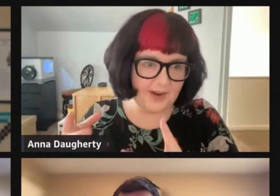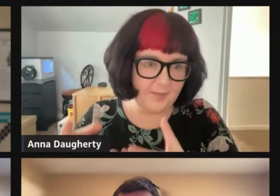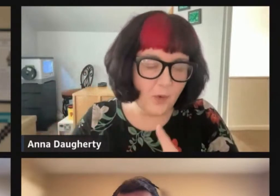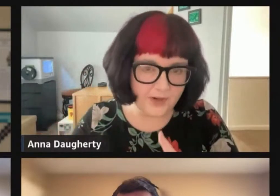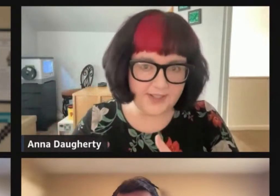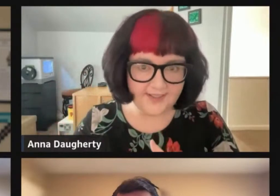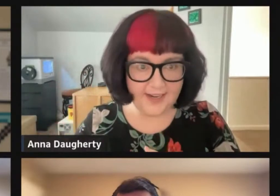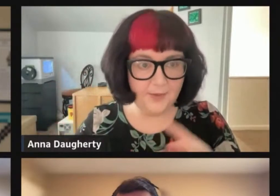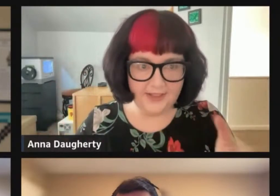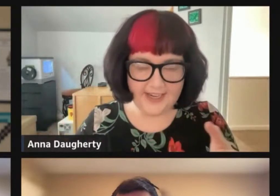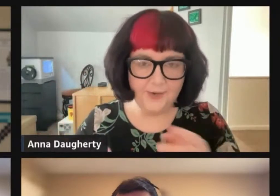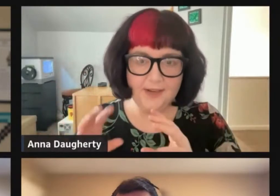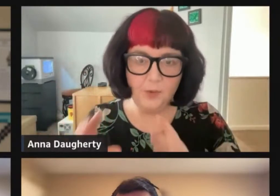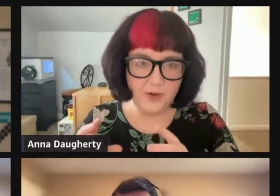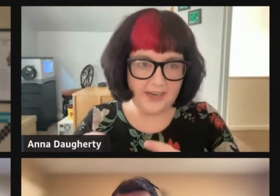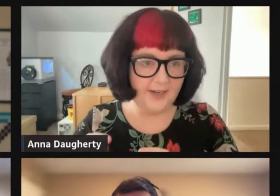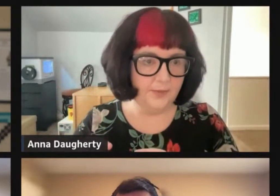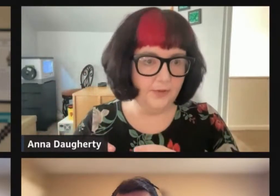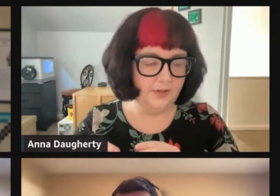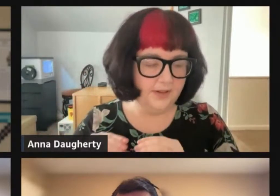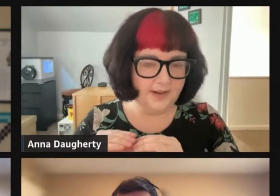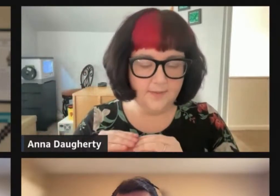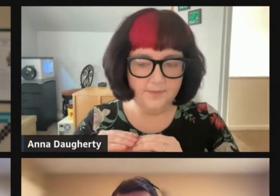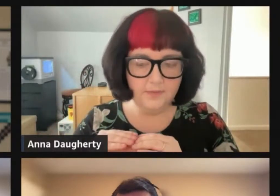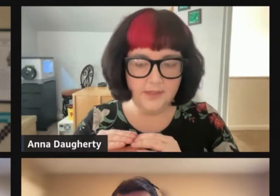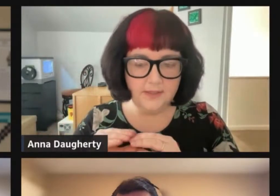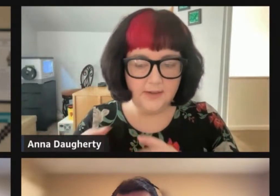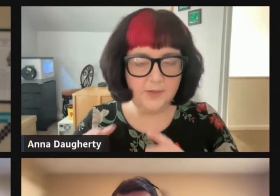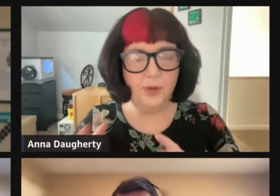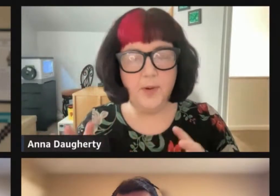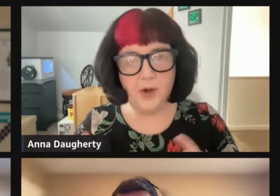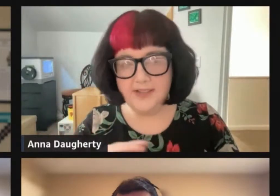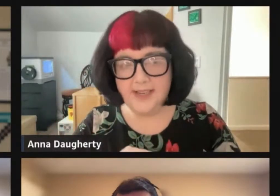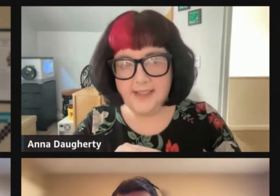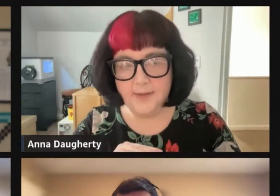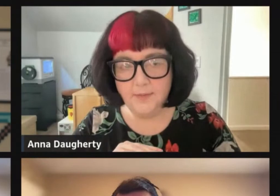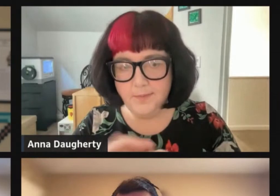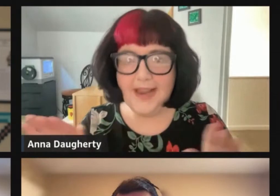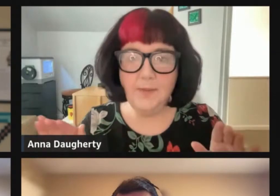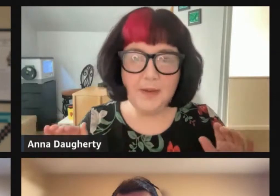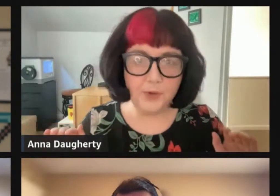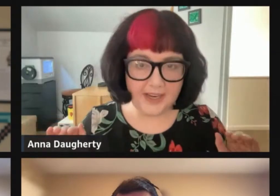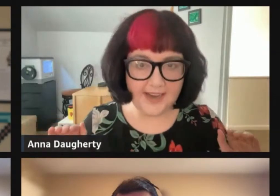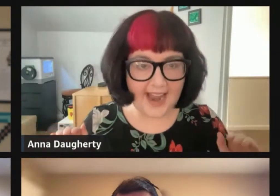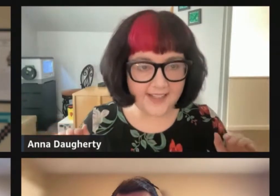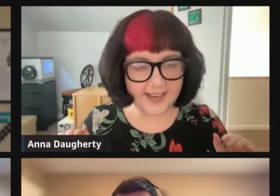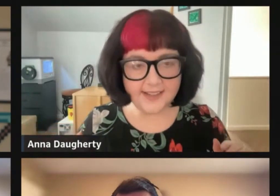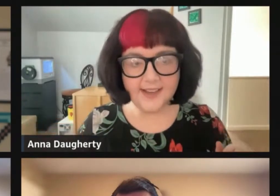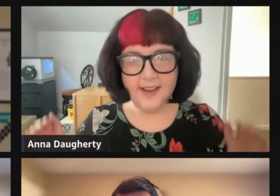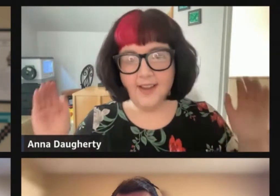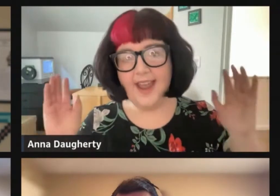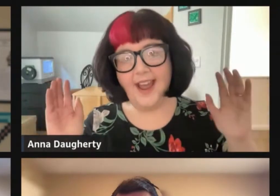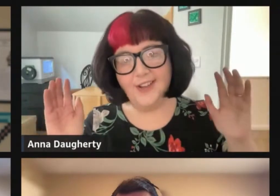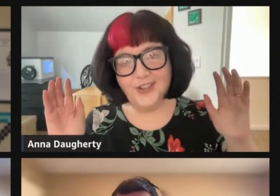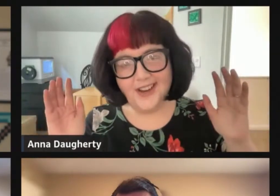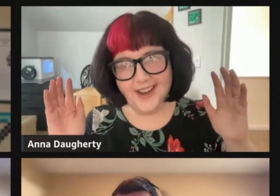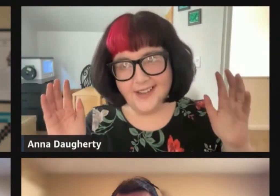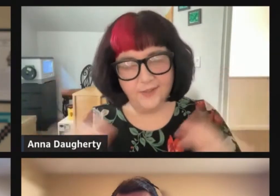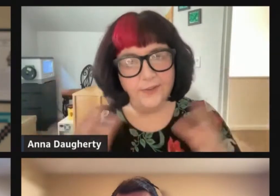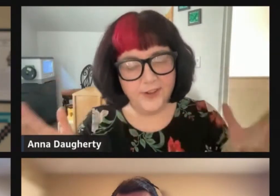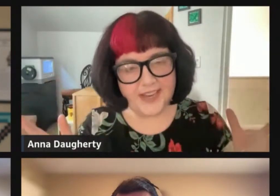into a more sustainable, like you said, more tenable deployment process that many people can access